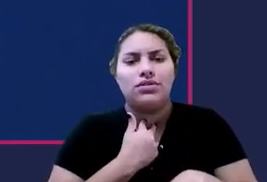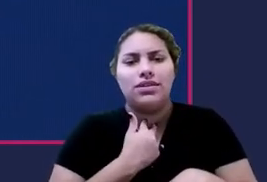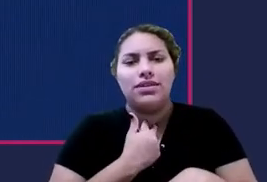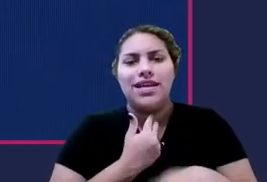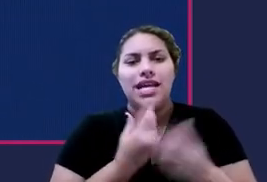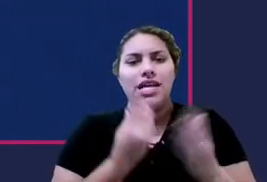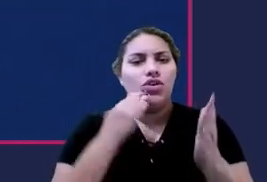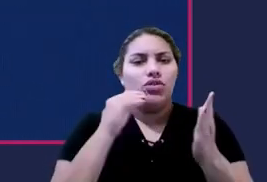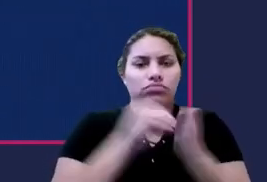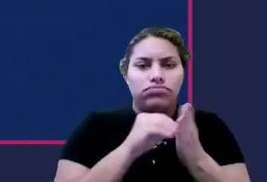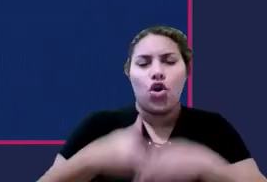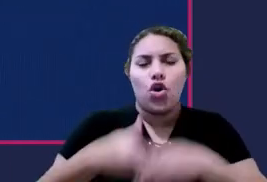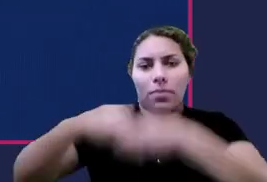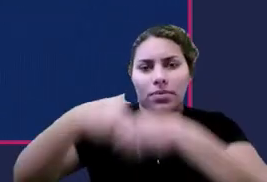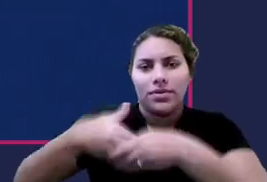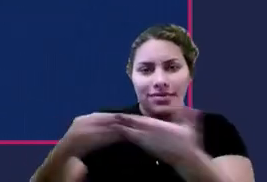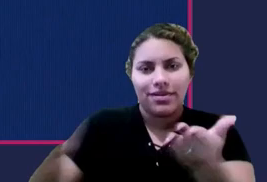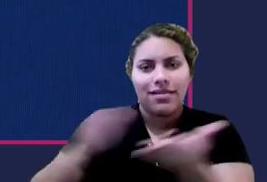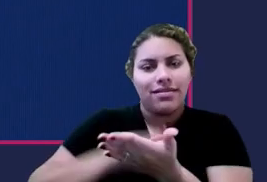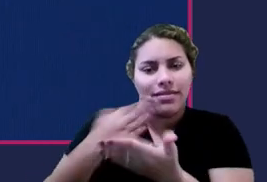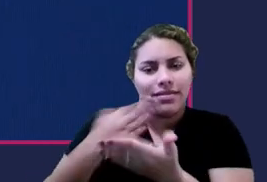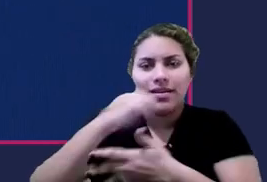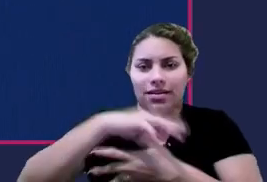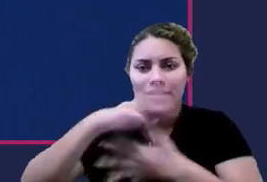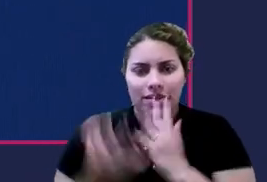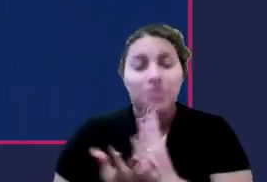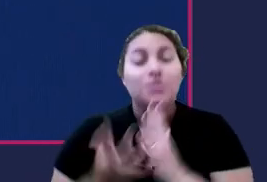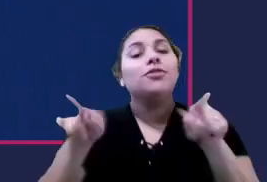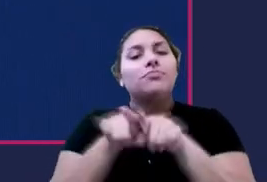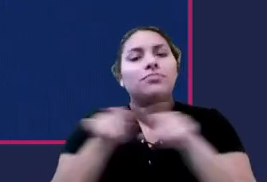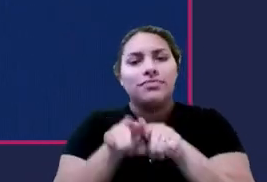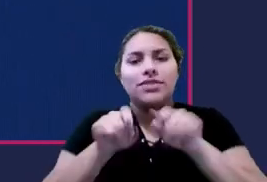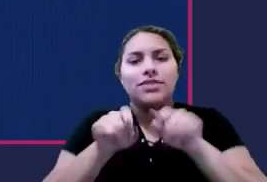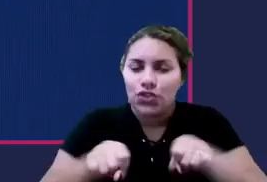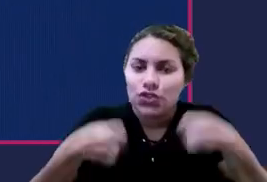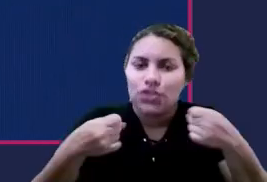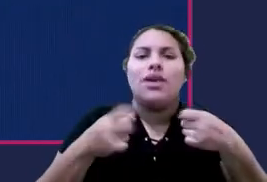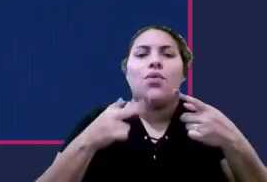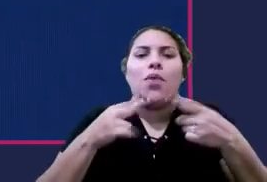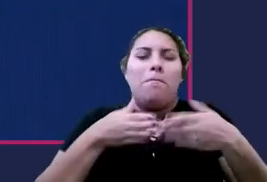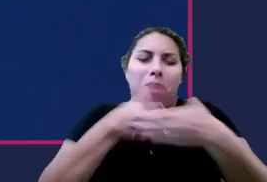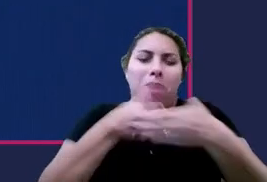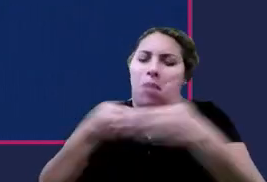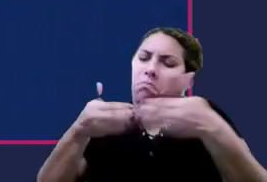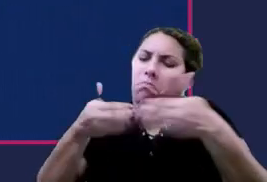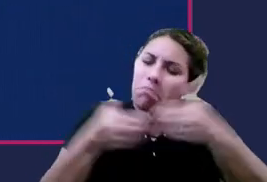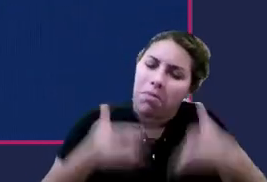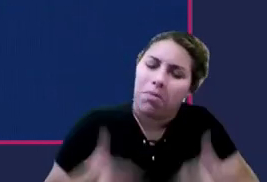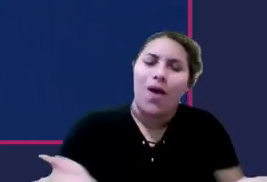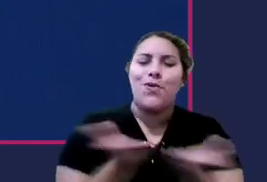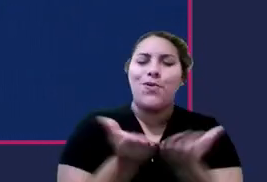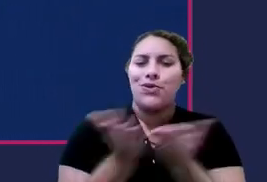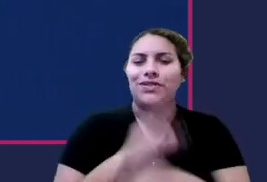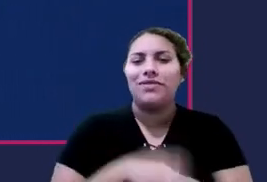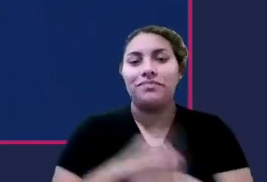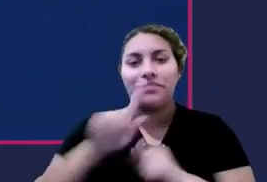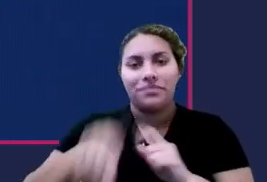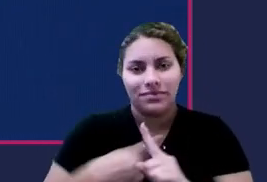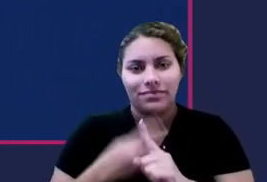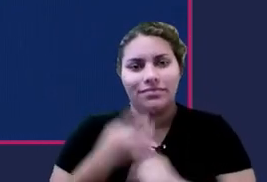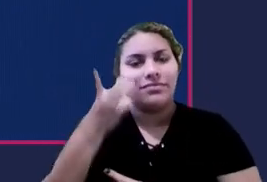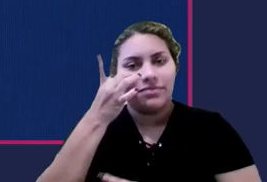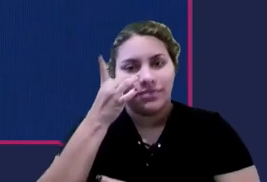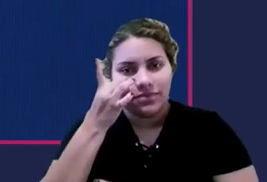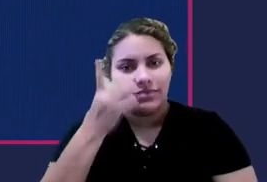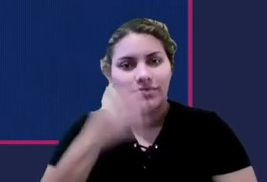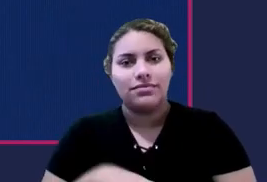overwhelmed by this feeling. And I want to congratulate and celebrate our Brazilian Sign